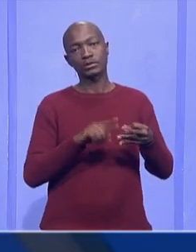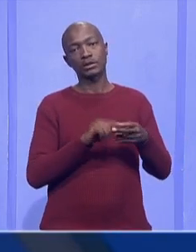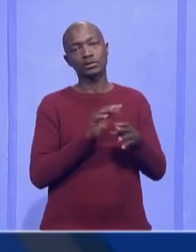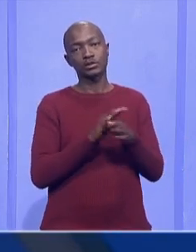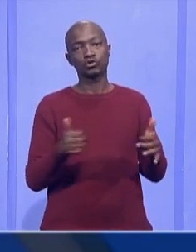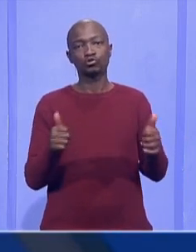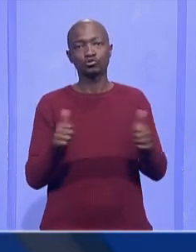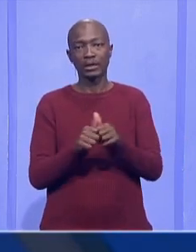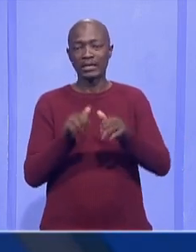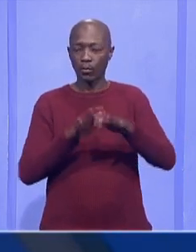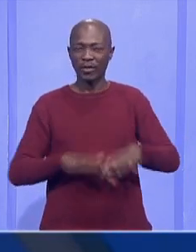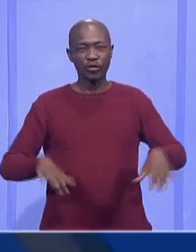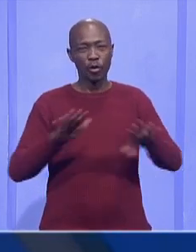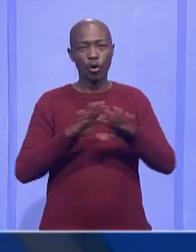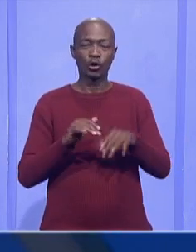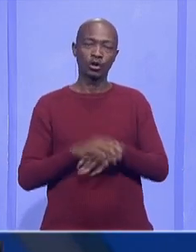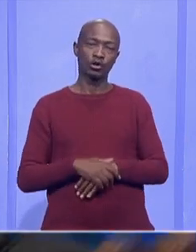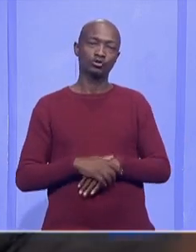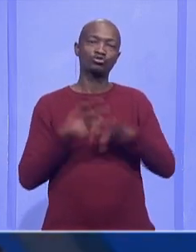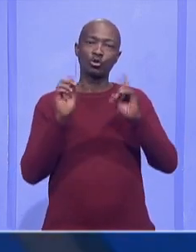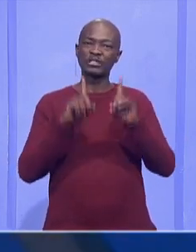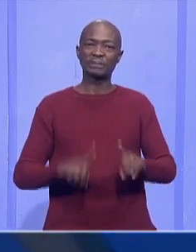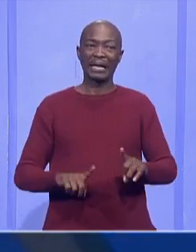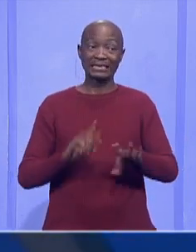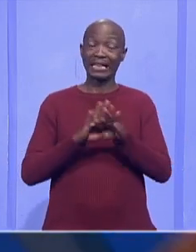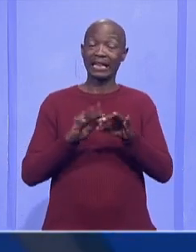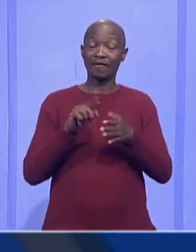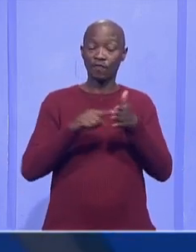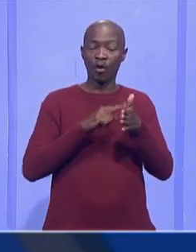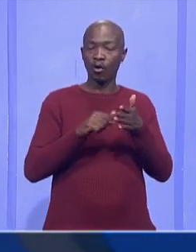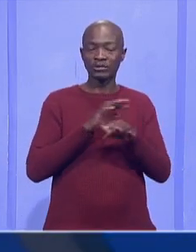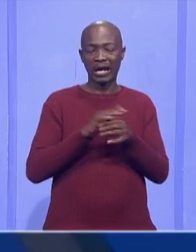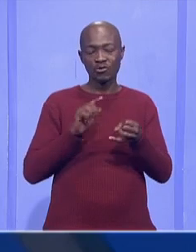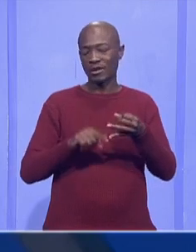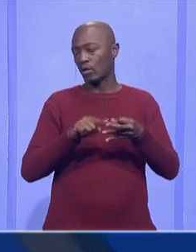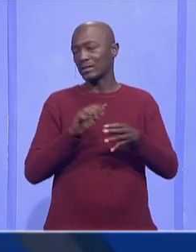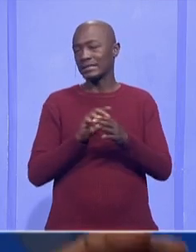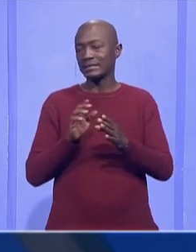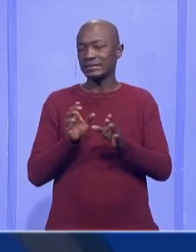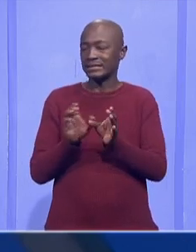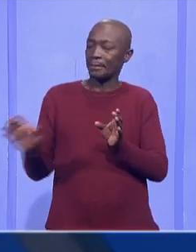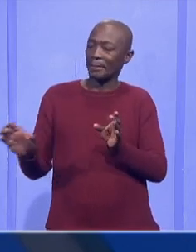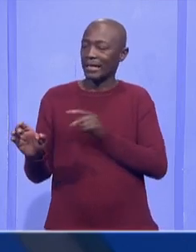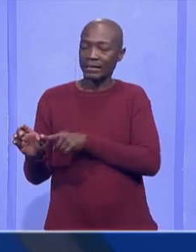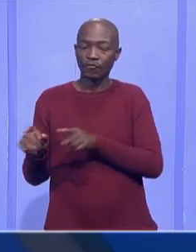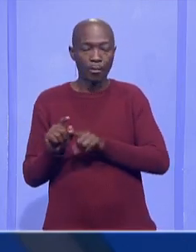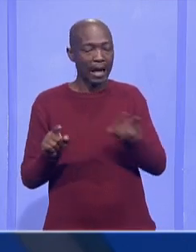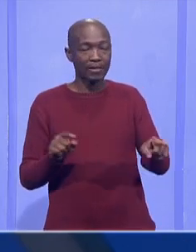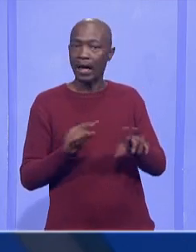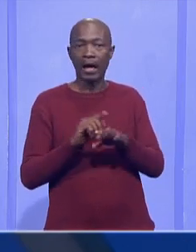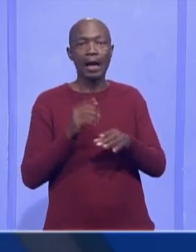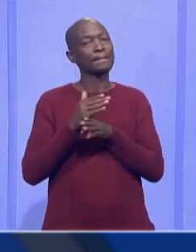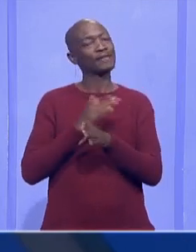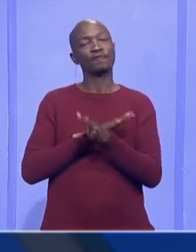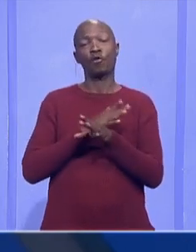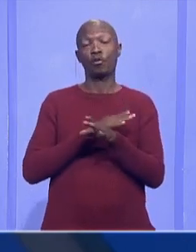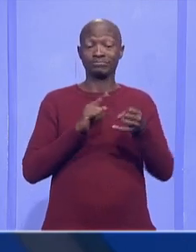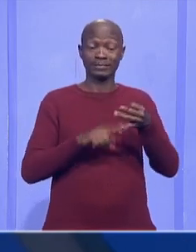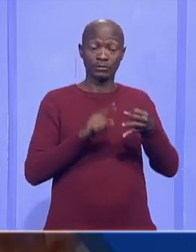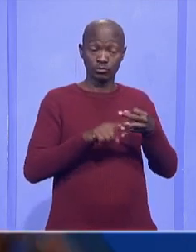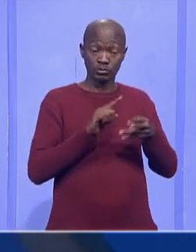other ballots. So special votes are not counted separate from all other ballots. So before counting happens, that